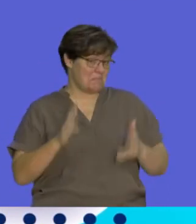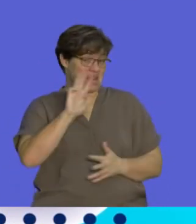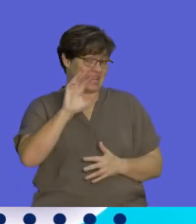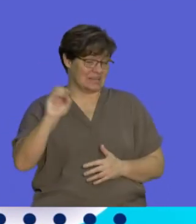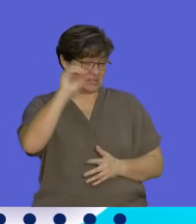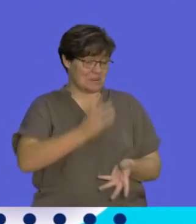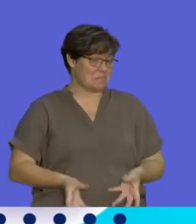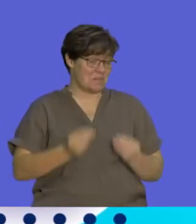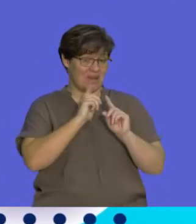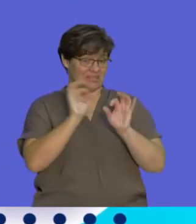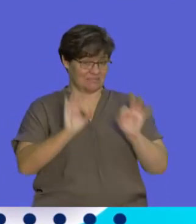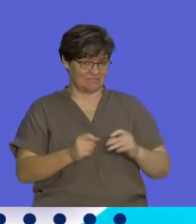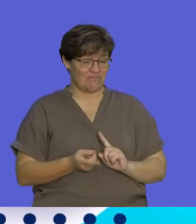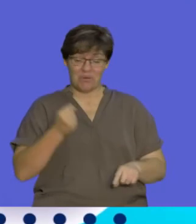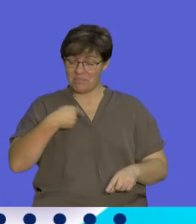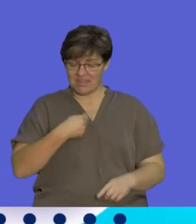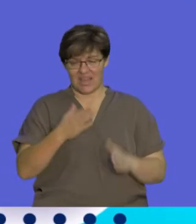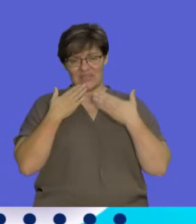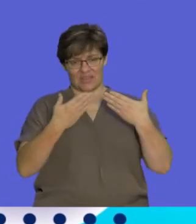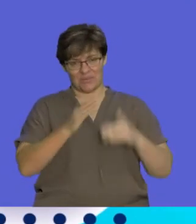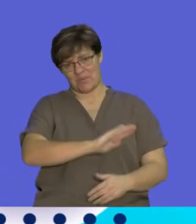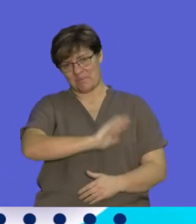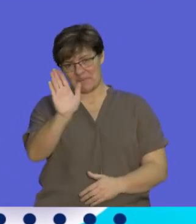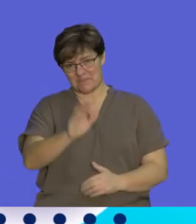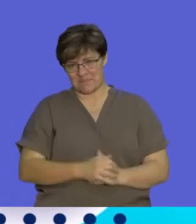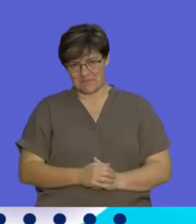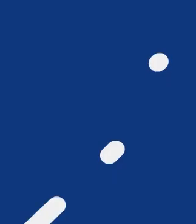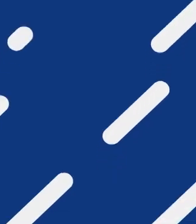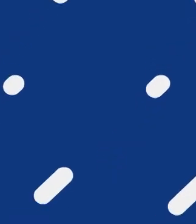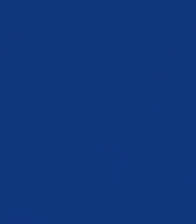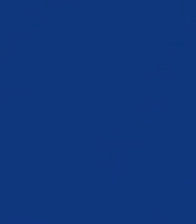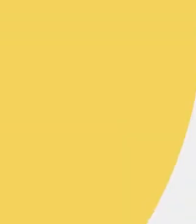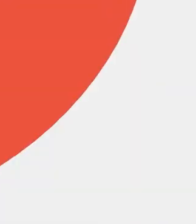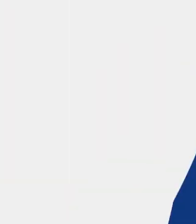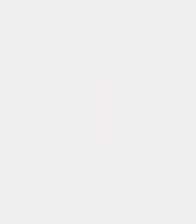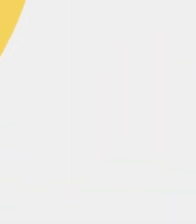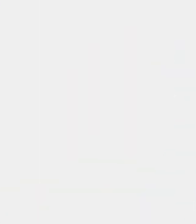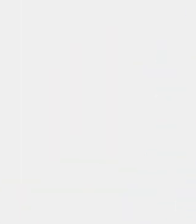From me, thank you so much. Goodbye.